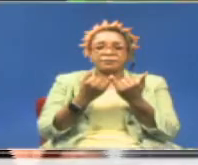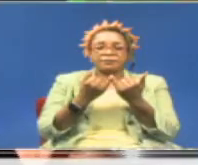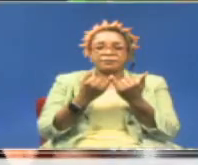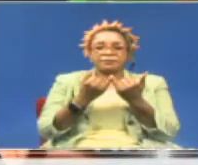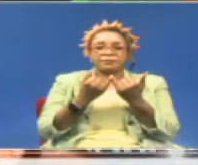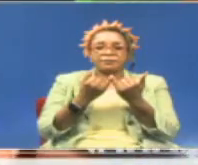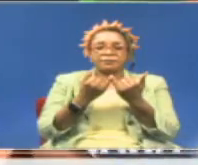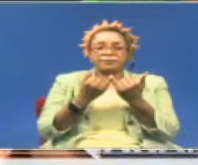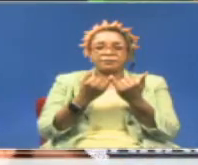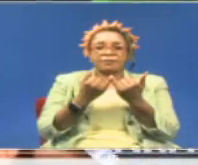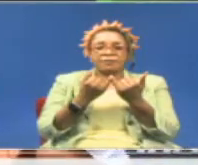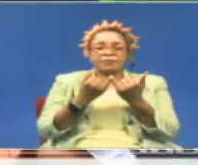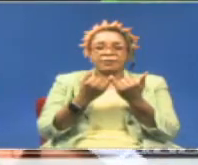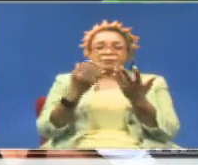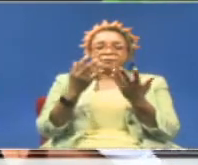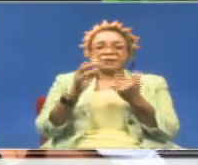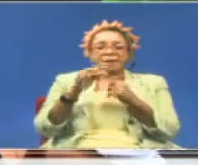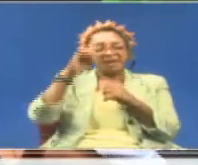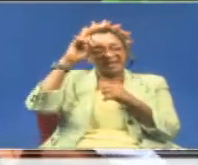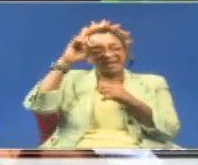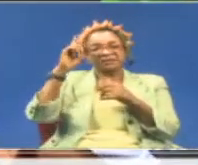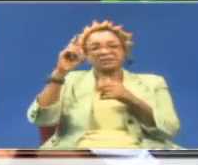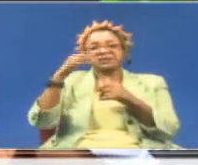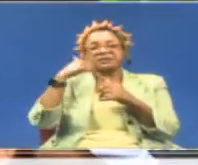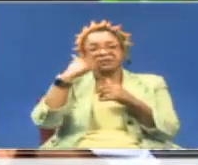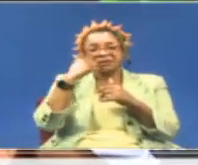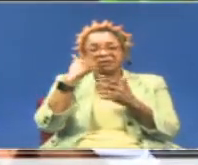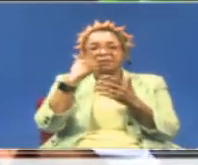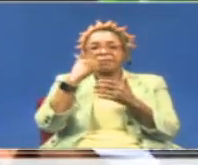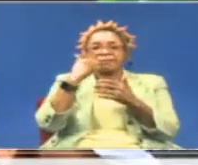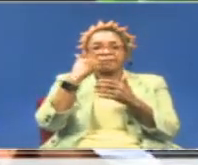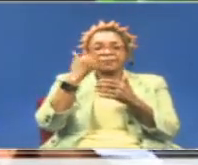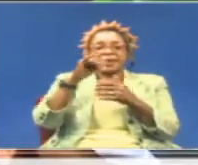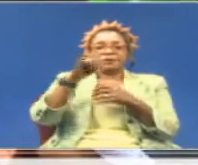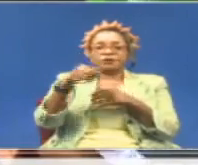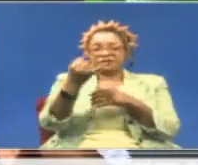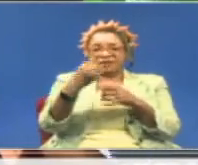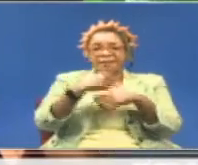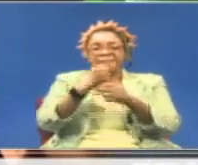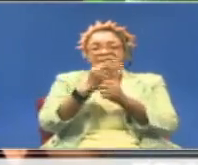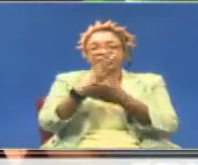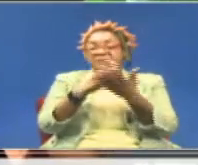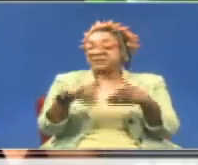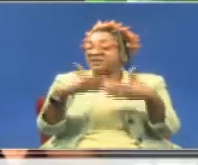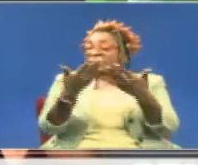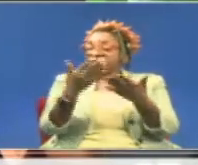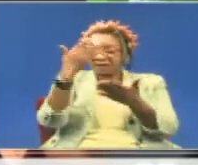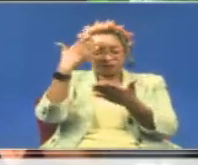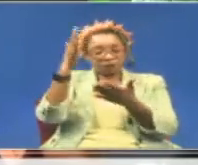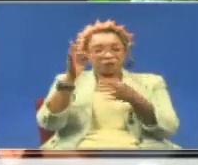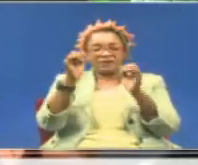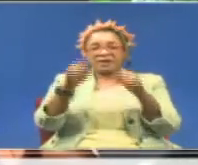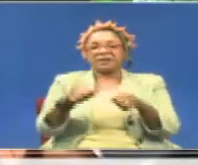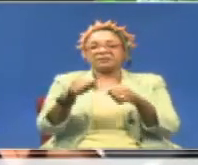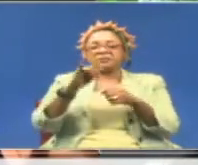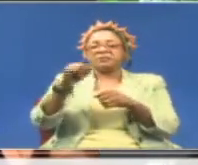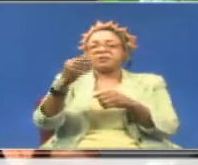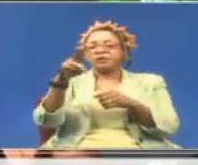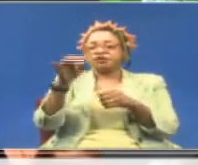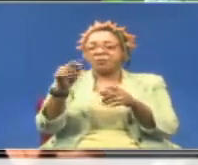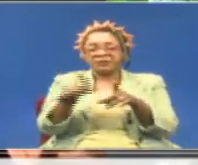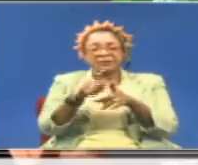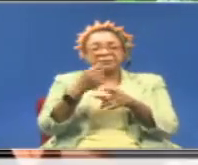Brian Mandela is injured. Joseph is here. He makes some sacrifices, but I don't know if he can play. Masud Juma was here in